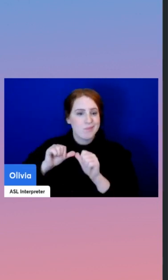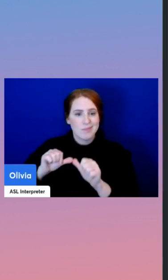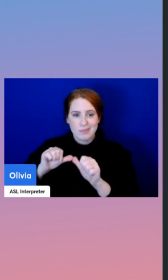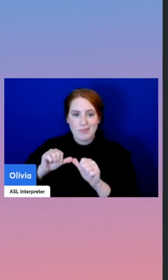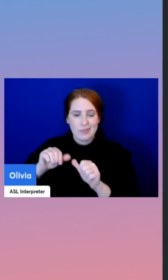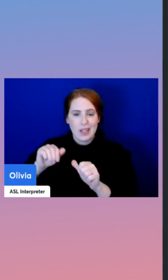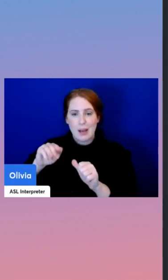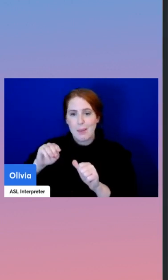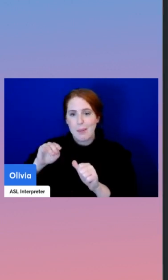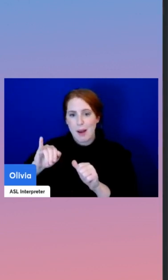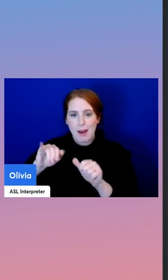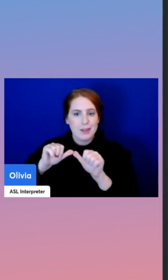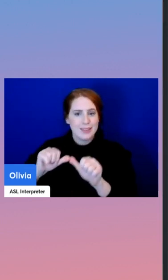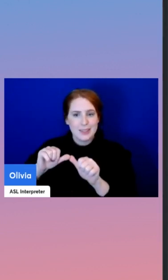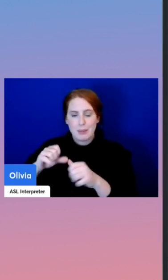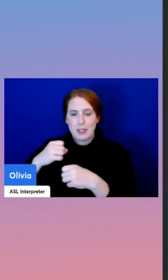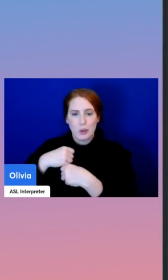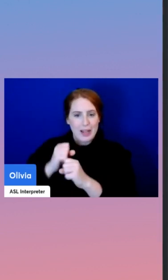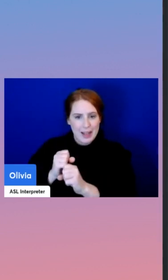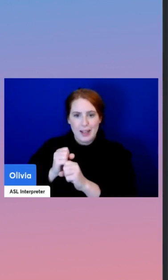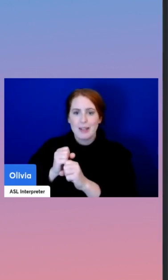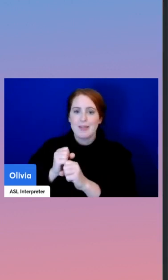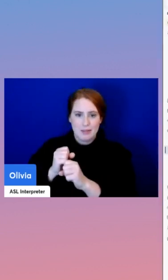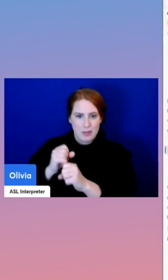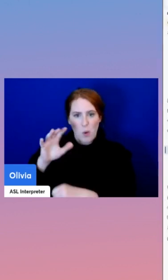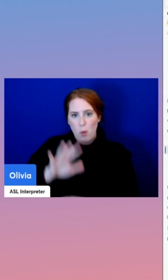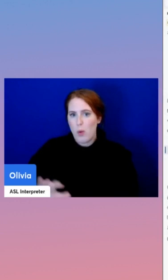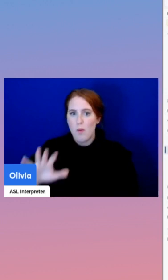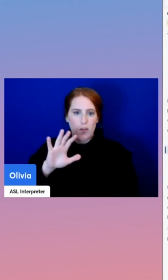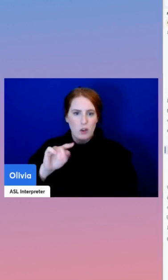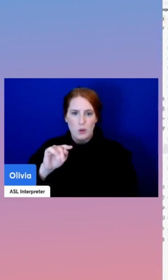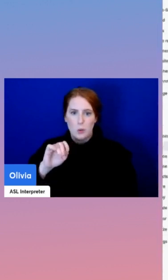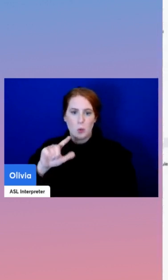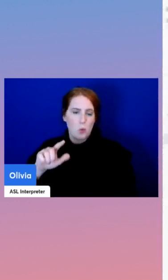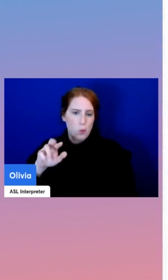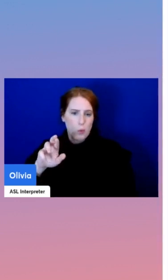across the two regions.